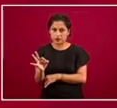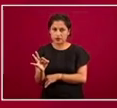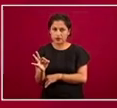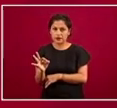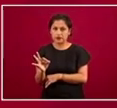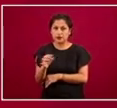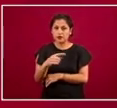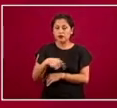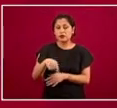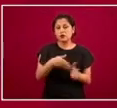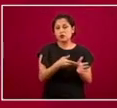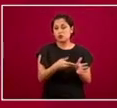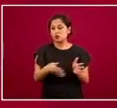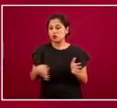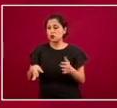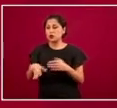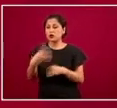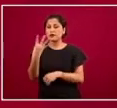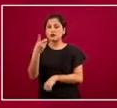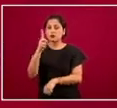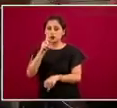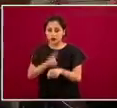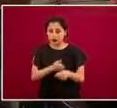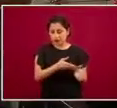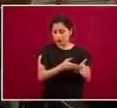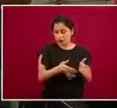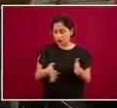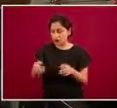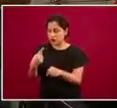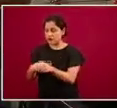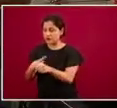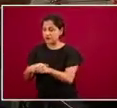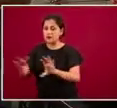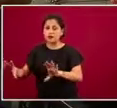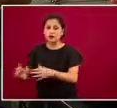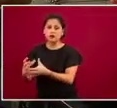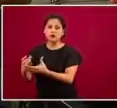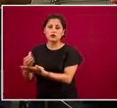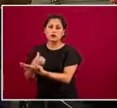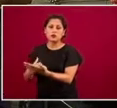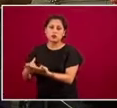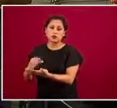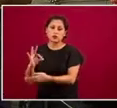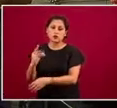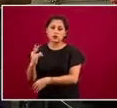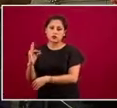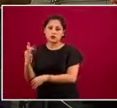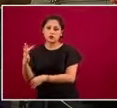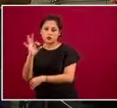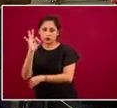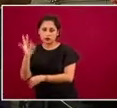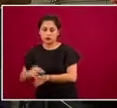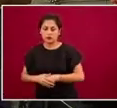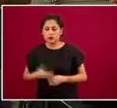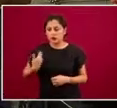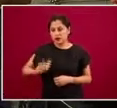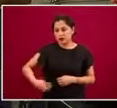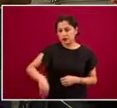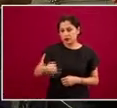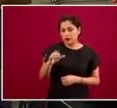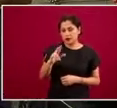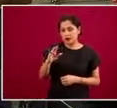45%, which is cases that have more than 14 days since they started exhibiting